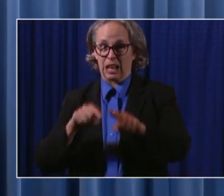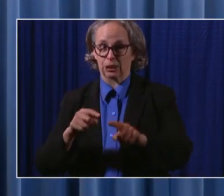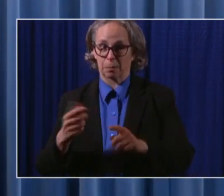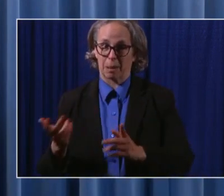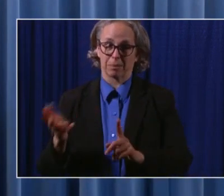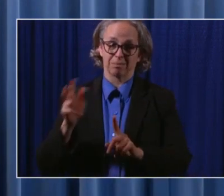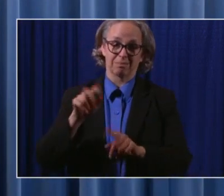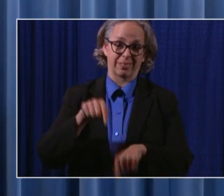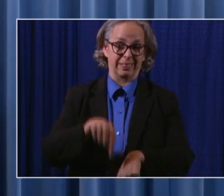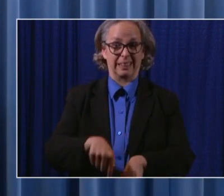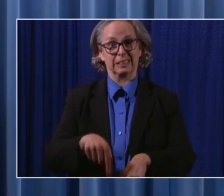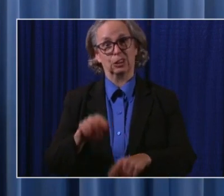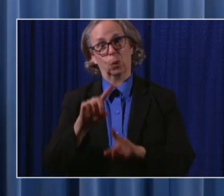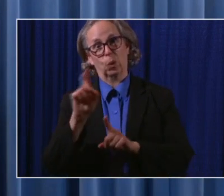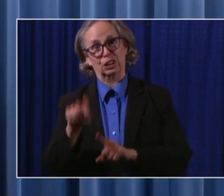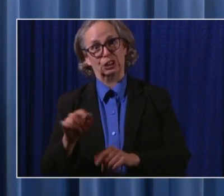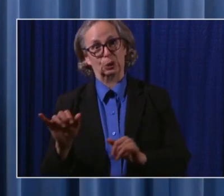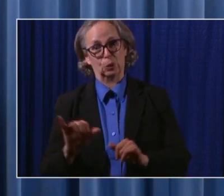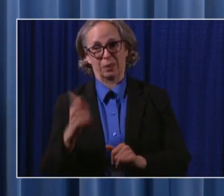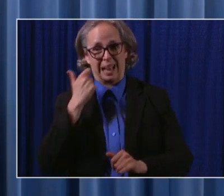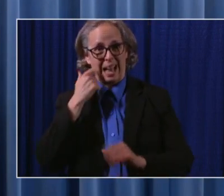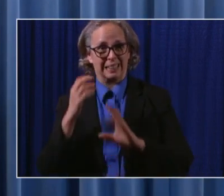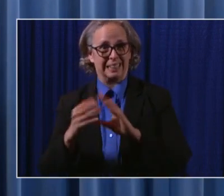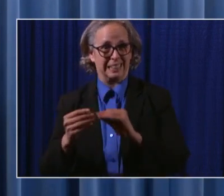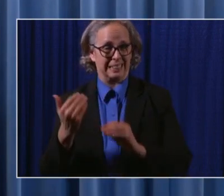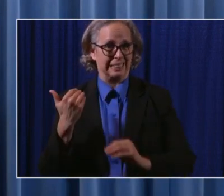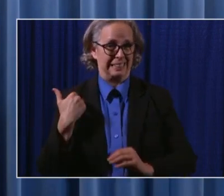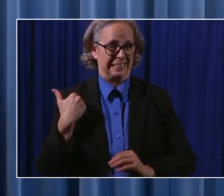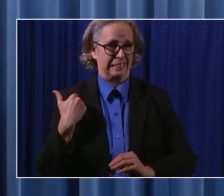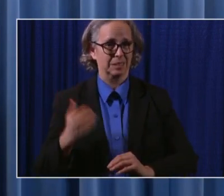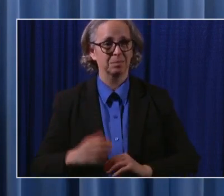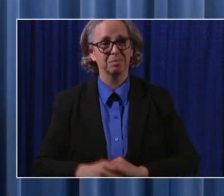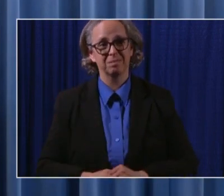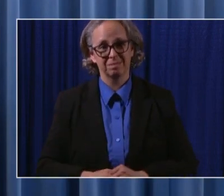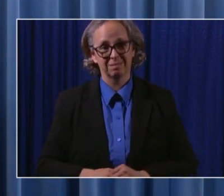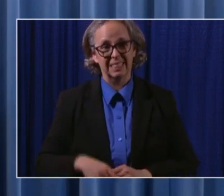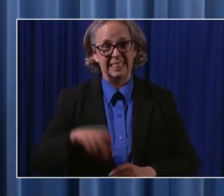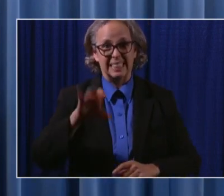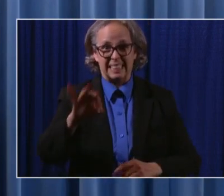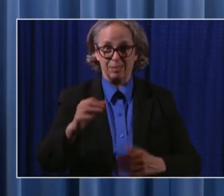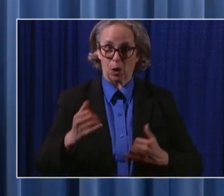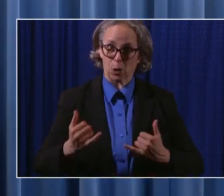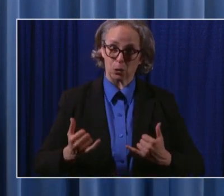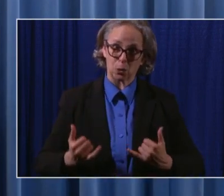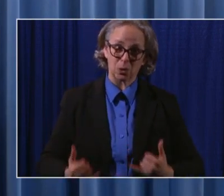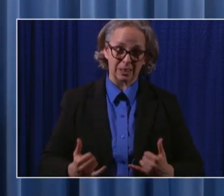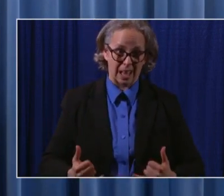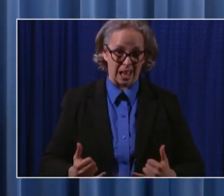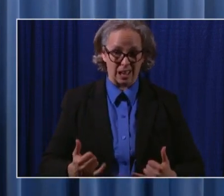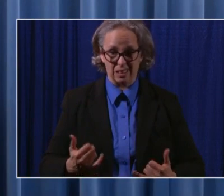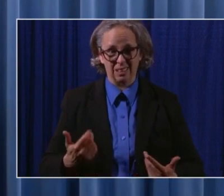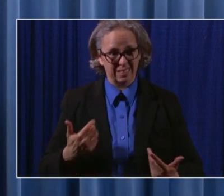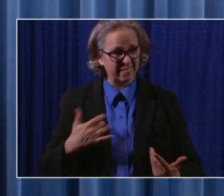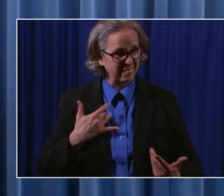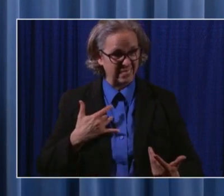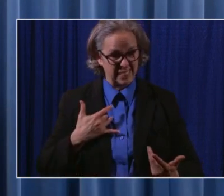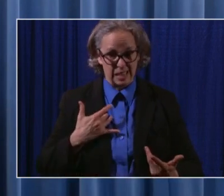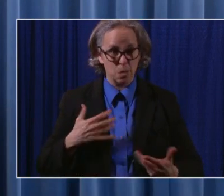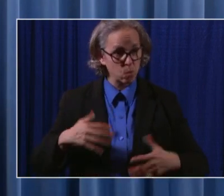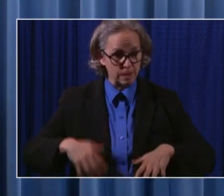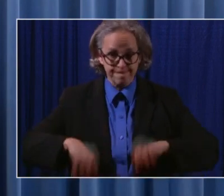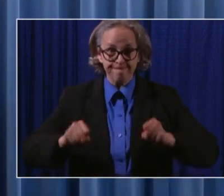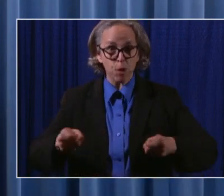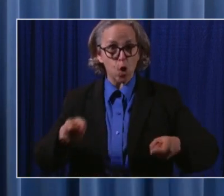is that if we do what we need to do, we can start these numbers going in the